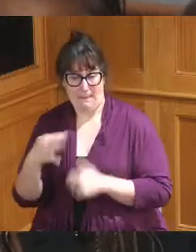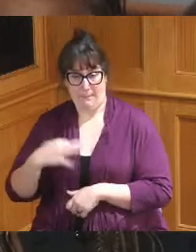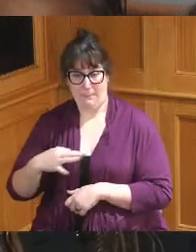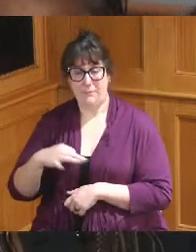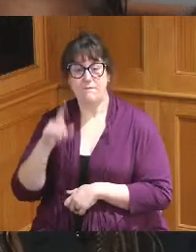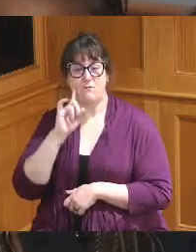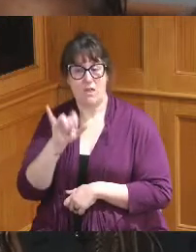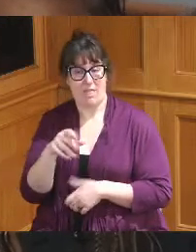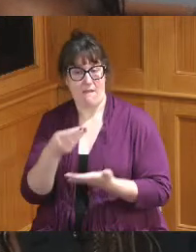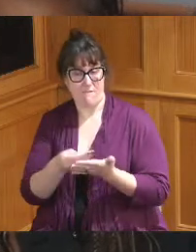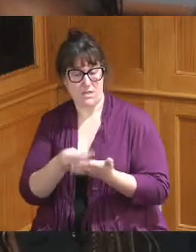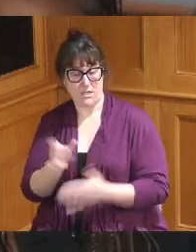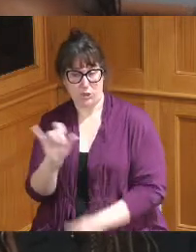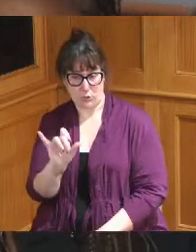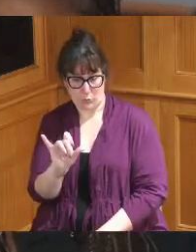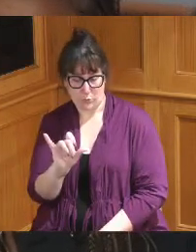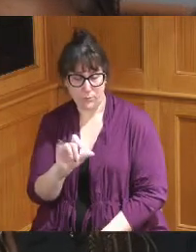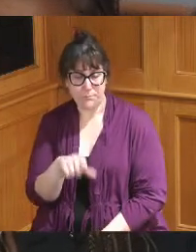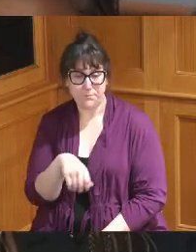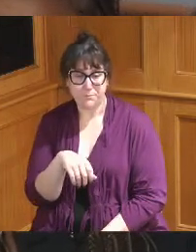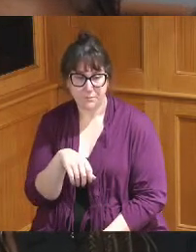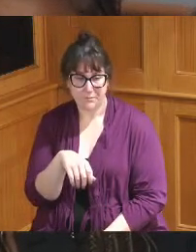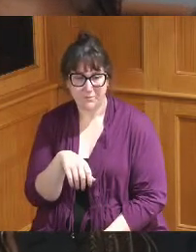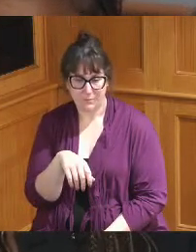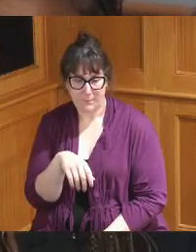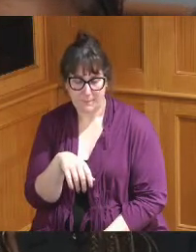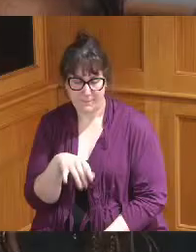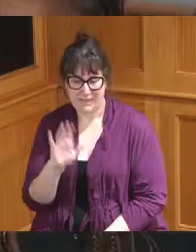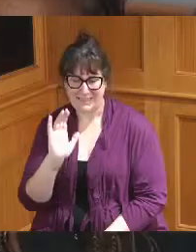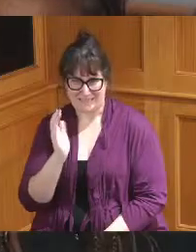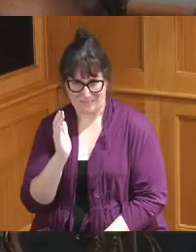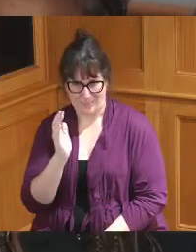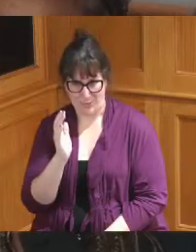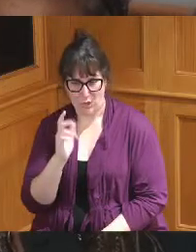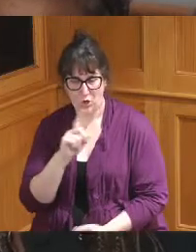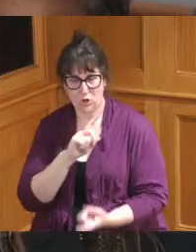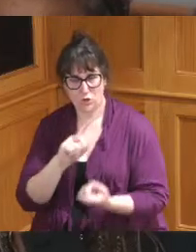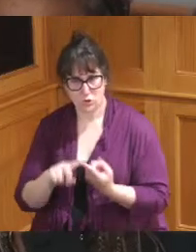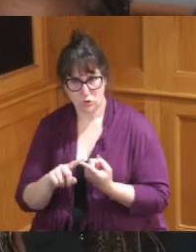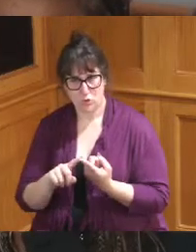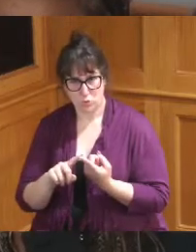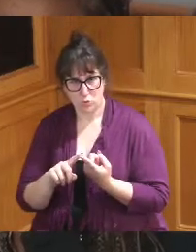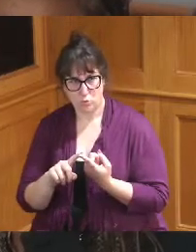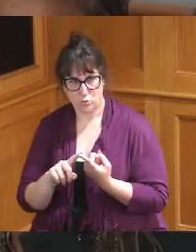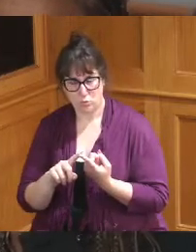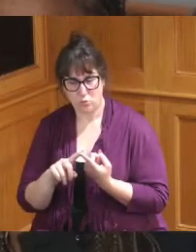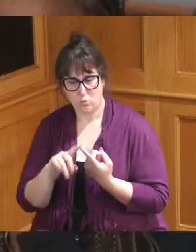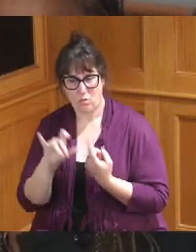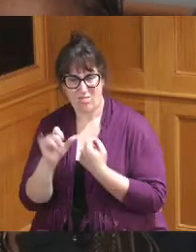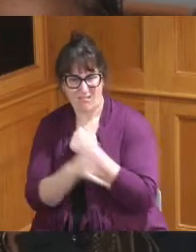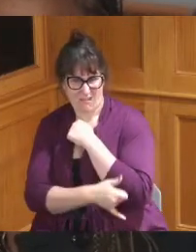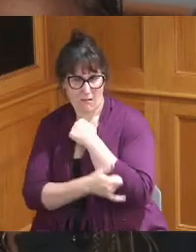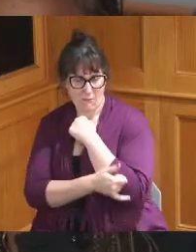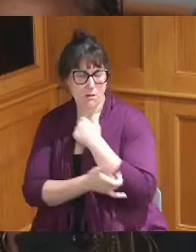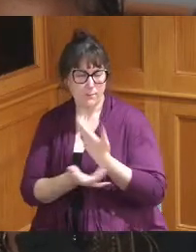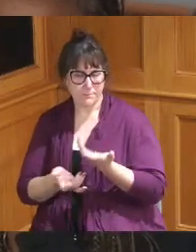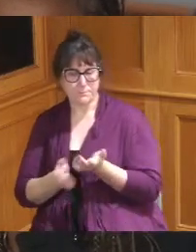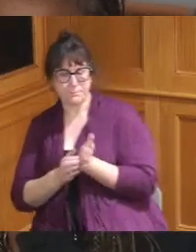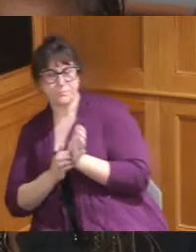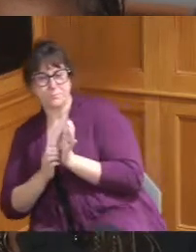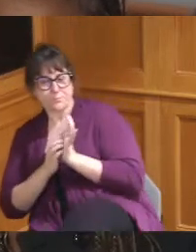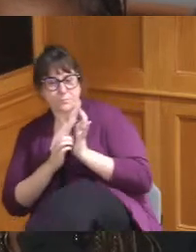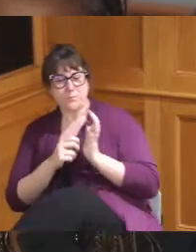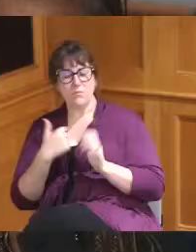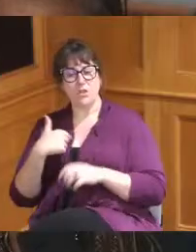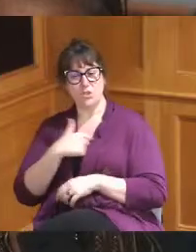funding similar to what the county got us going with. Got us off the ground. So as we